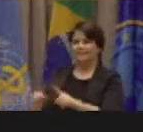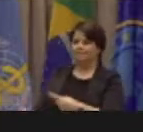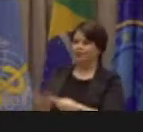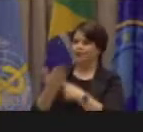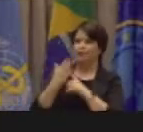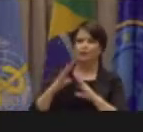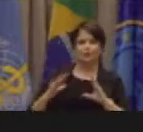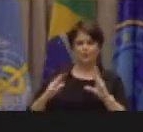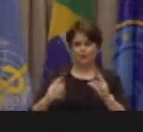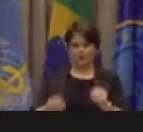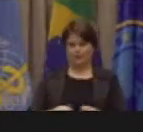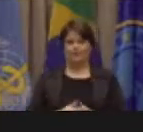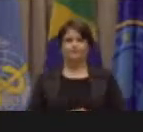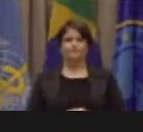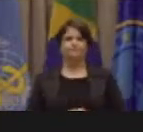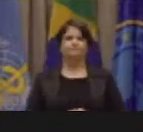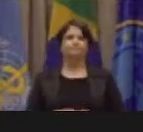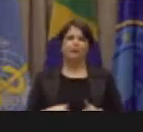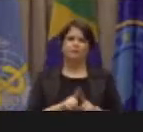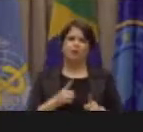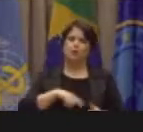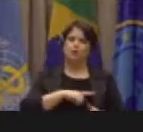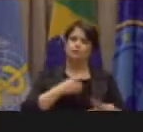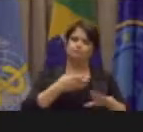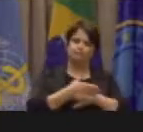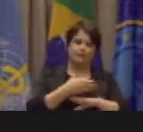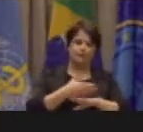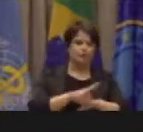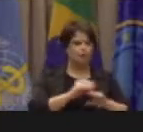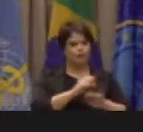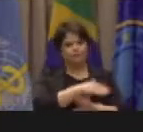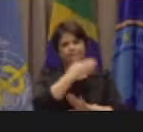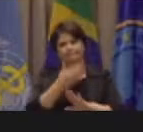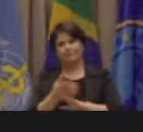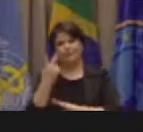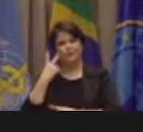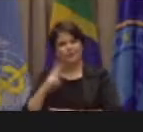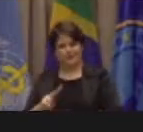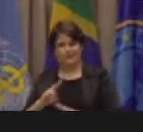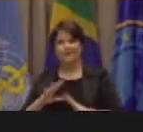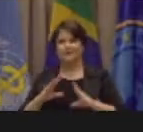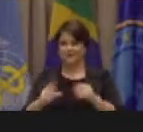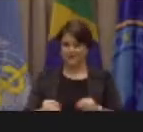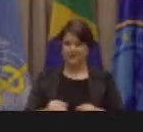of researchers and everybody that came here.